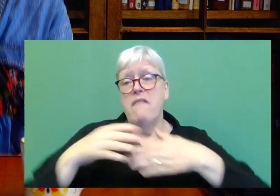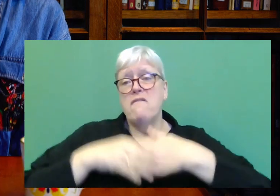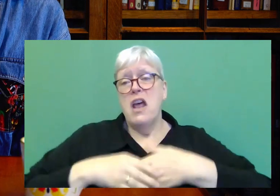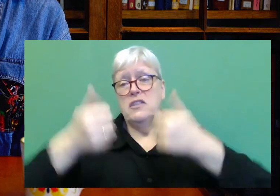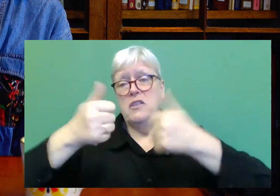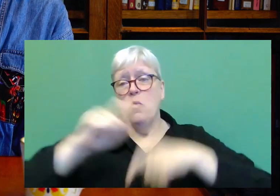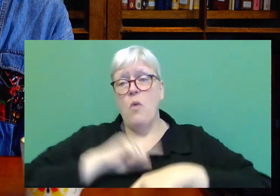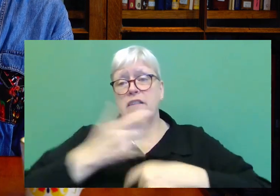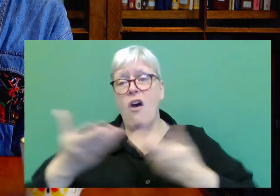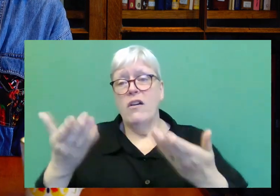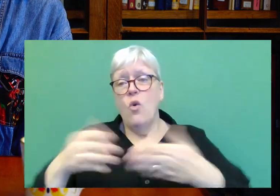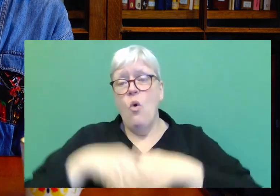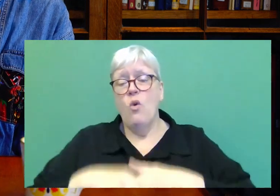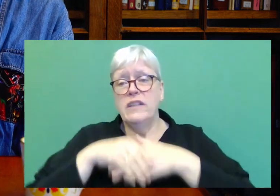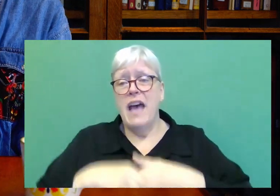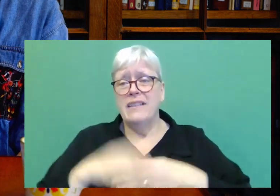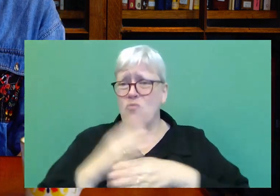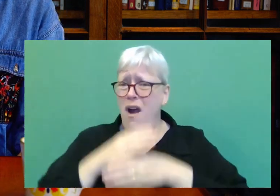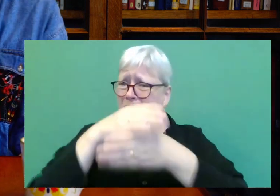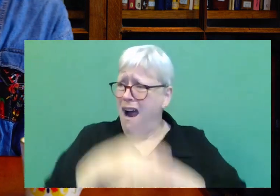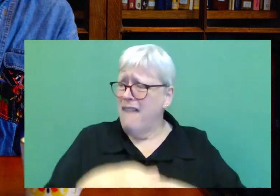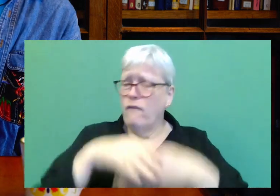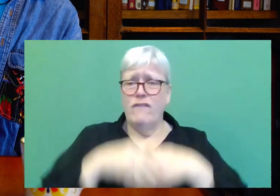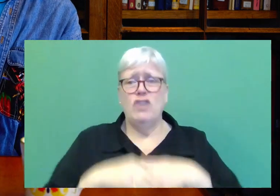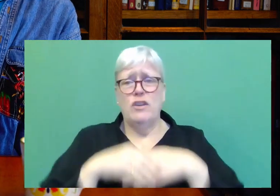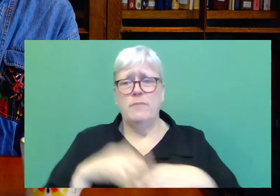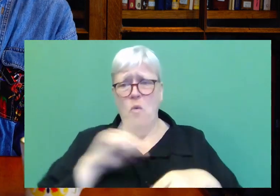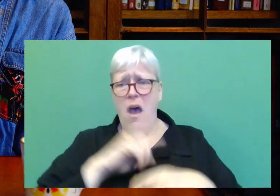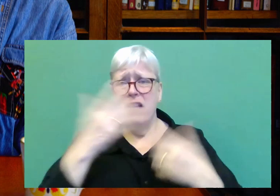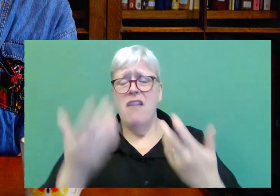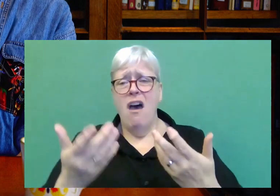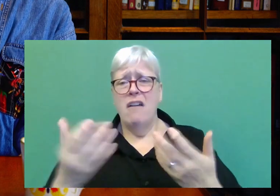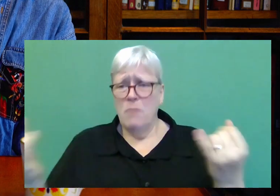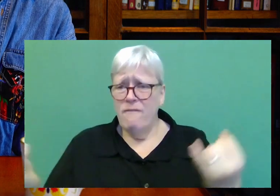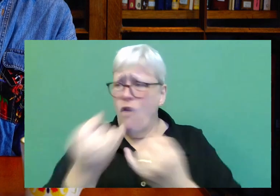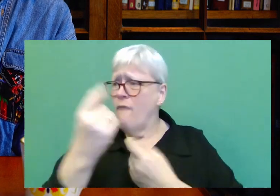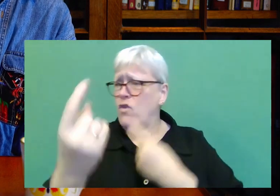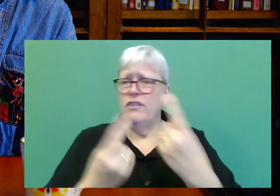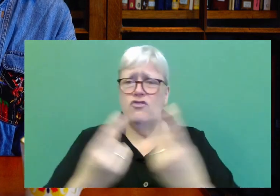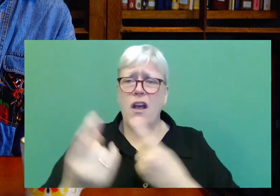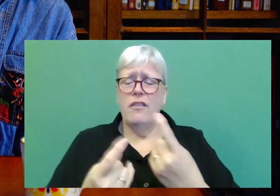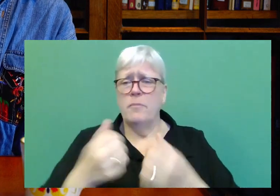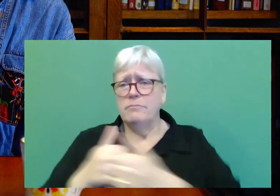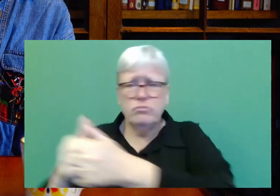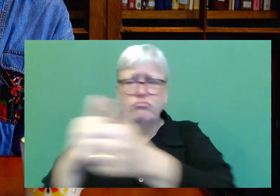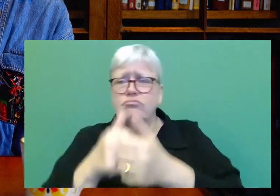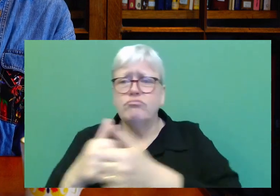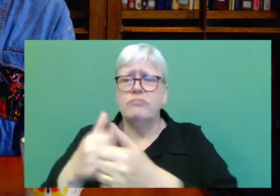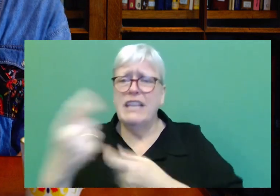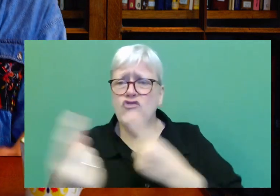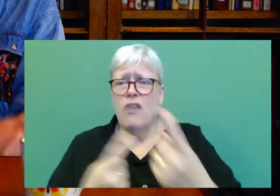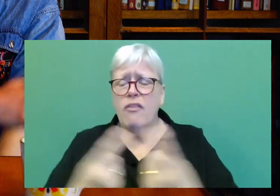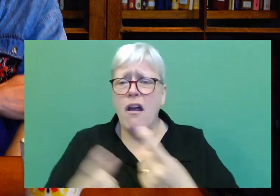friendships. We've fought for each other, we've had each other's corners, so of course we should be able to showcase them in our